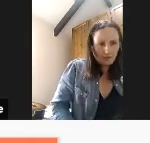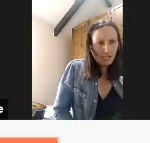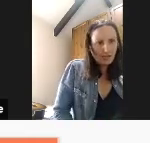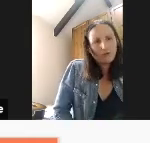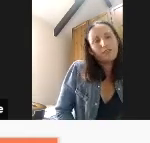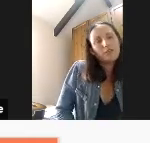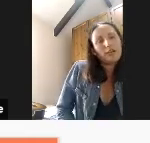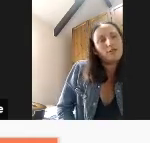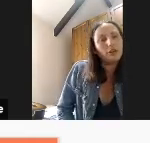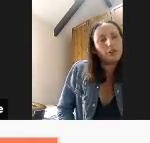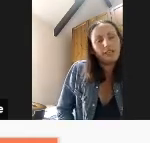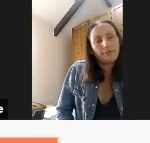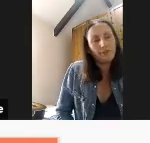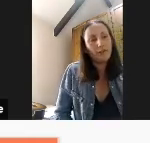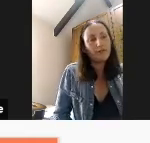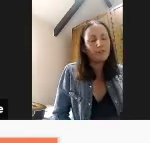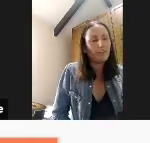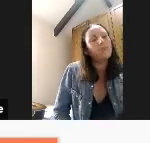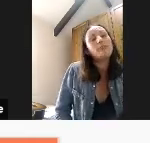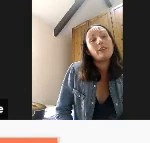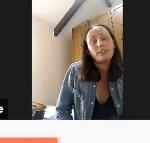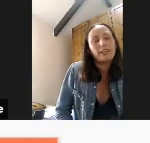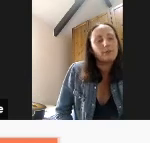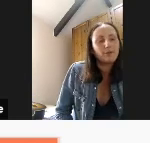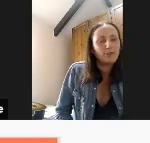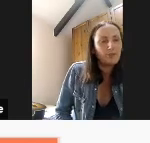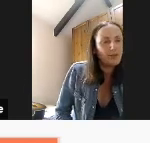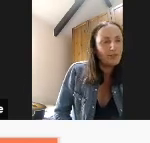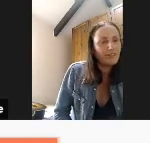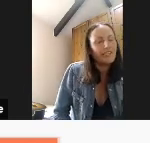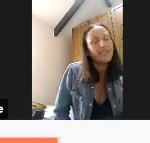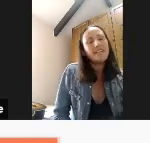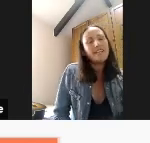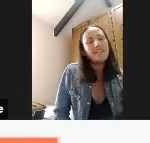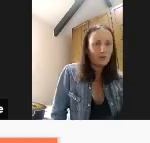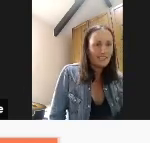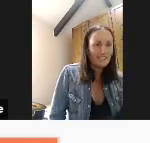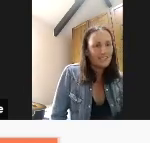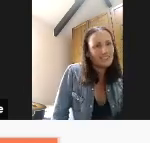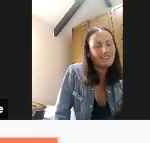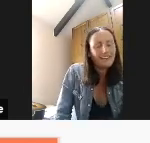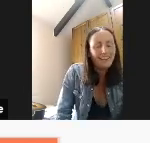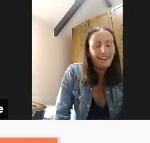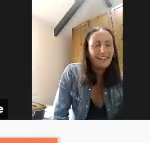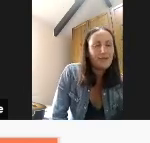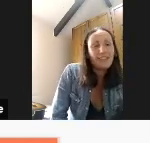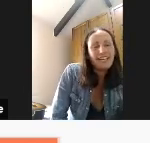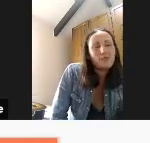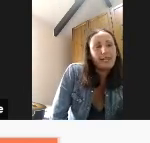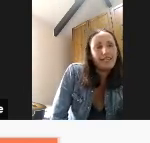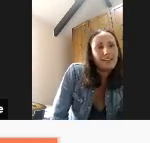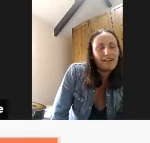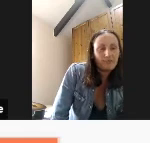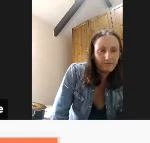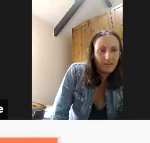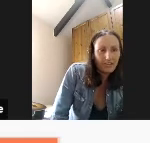group in Stroudco, Tamar Valley Food Hub, Fife Diet were also part of the initial conversations. And